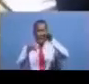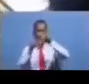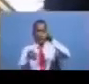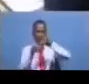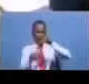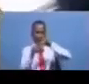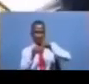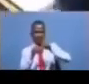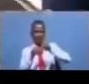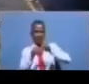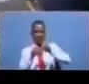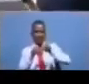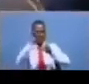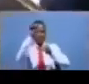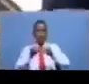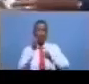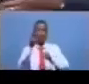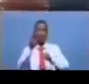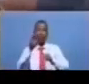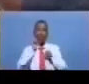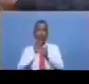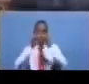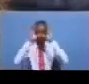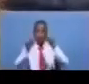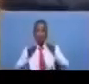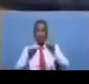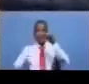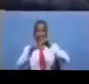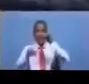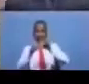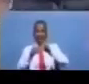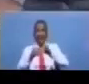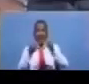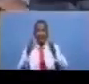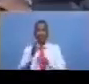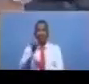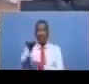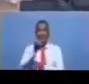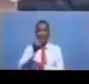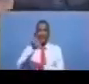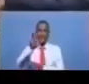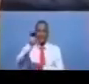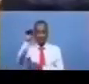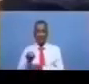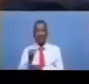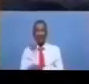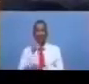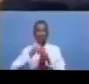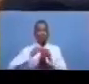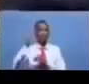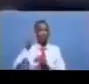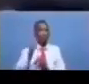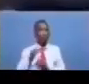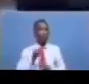percentages given to the 12 candidates, you get 100.3%, a clear mathematical impossibility. Then this woman comes to